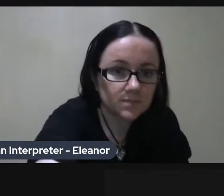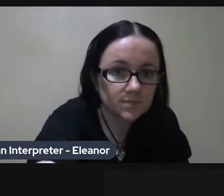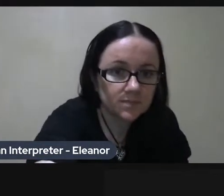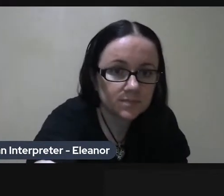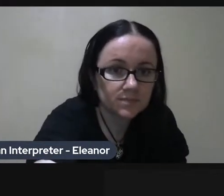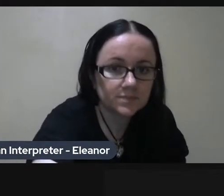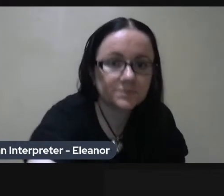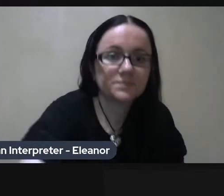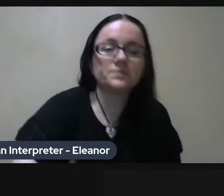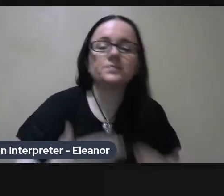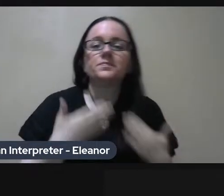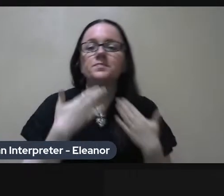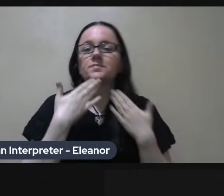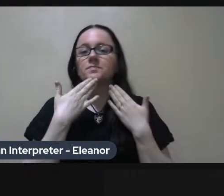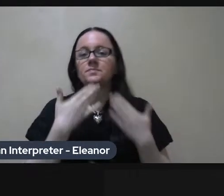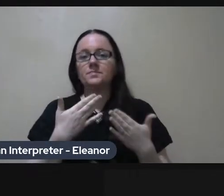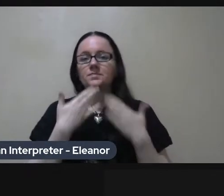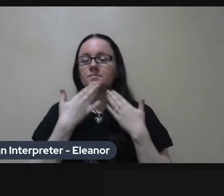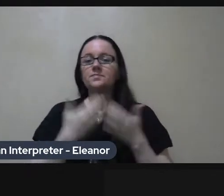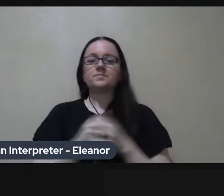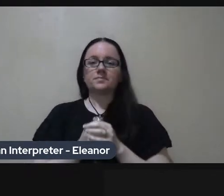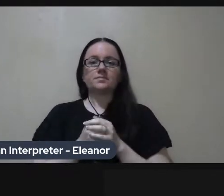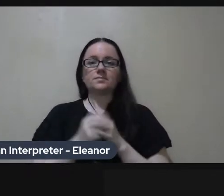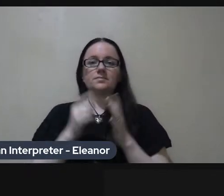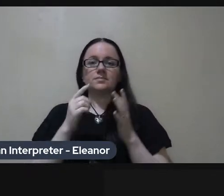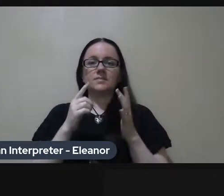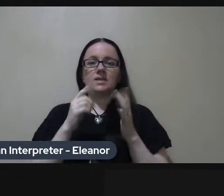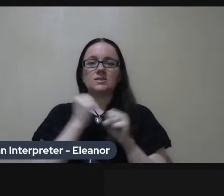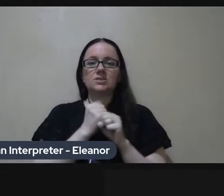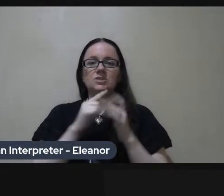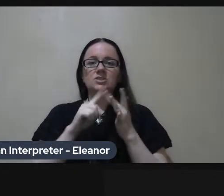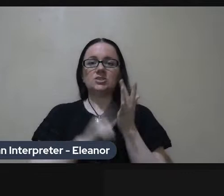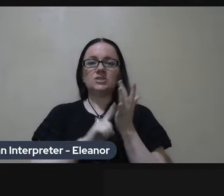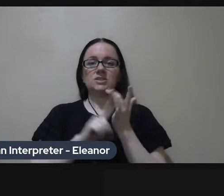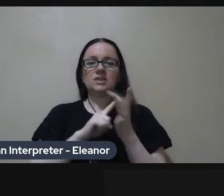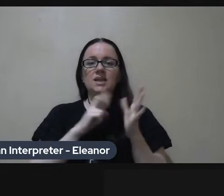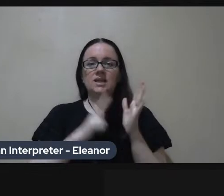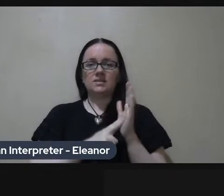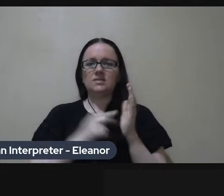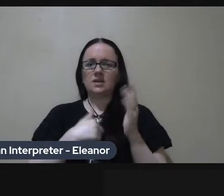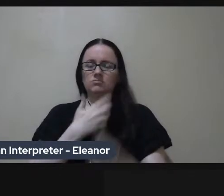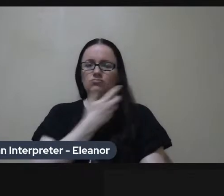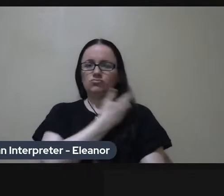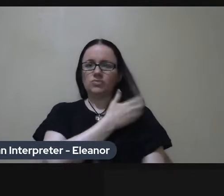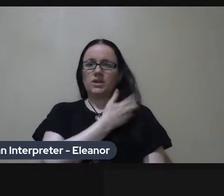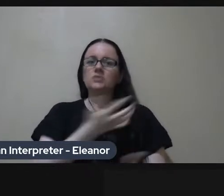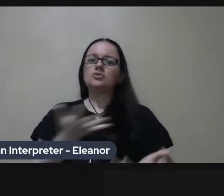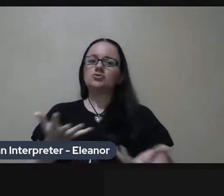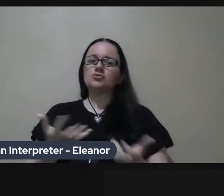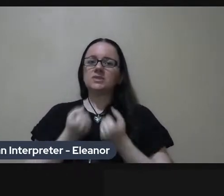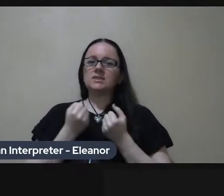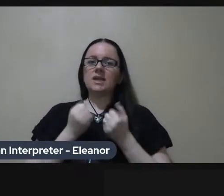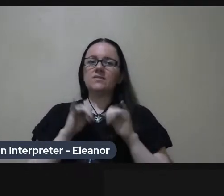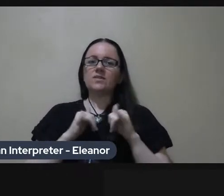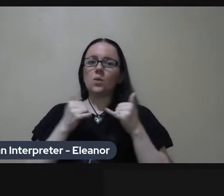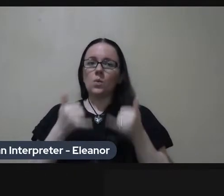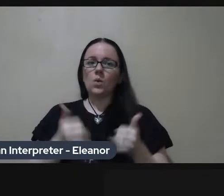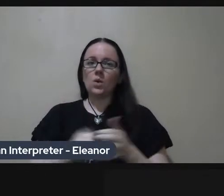Thanks, Gillian, for that lovely introduction. I was very proud to receive that award and quite dumbfounded,